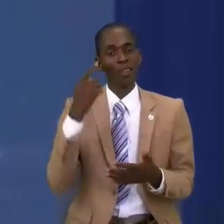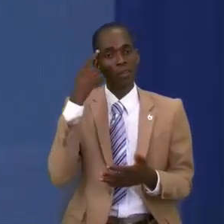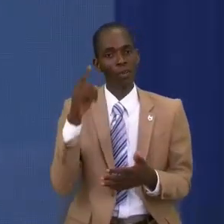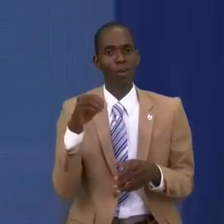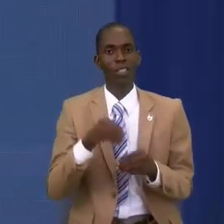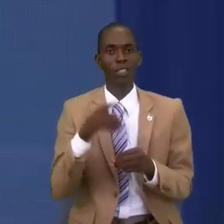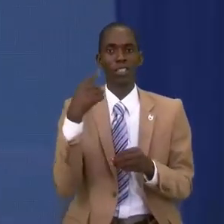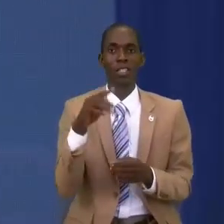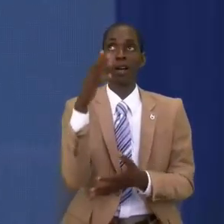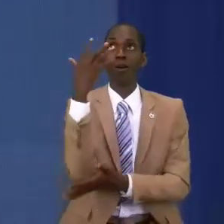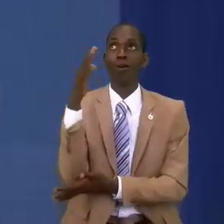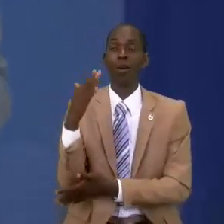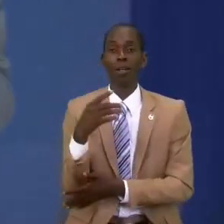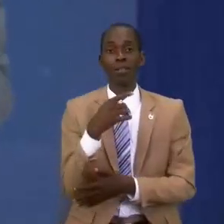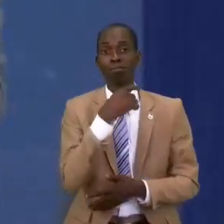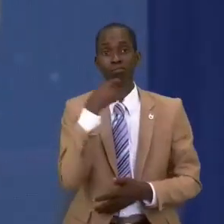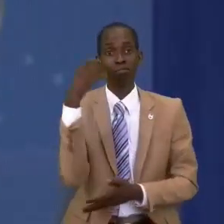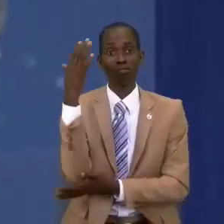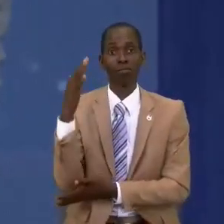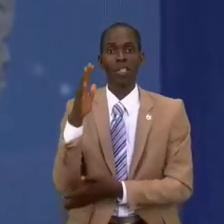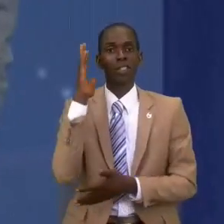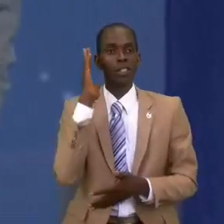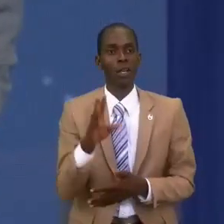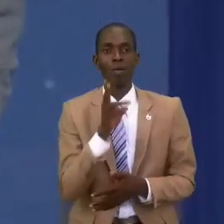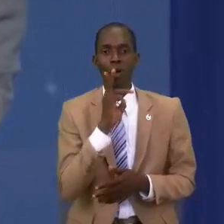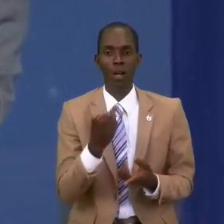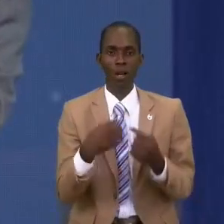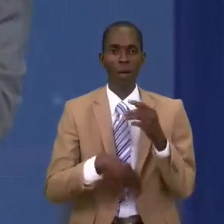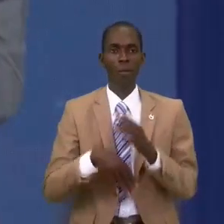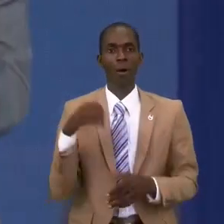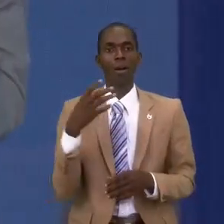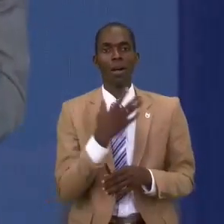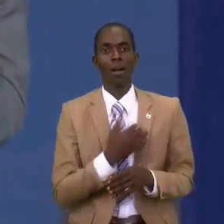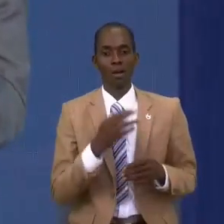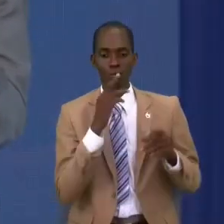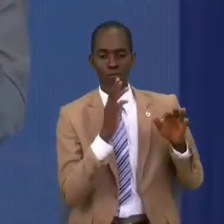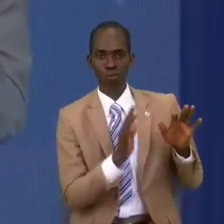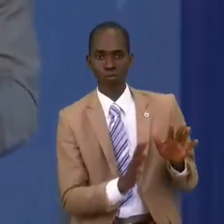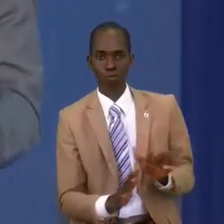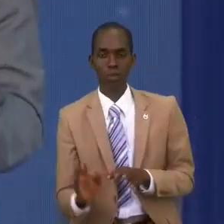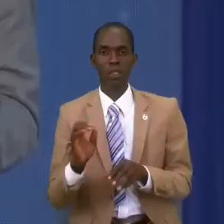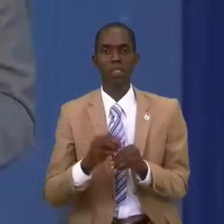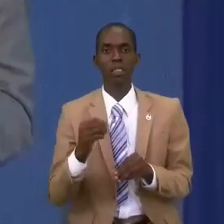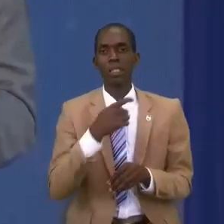break out, and streams in the desert. And then in